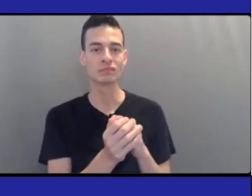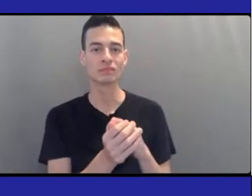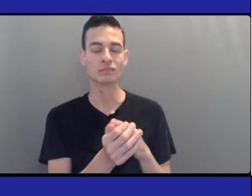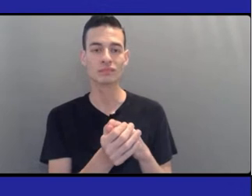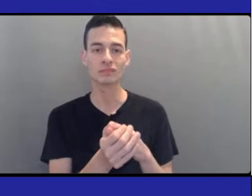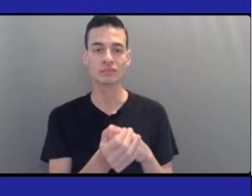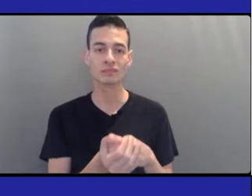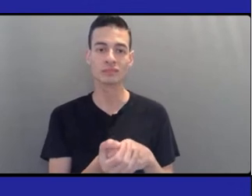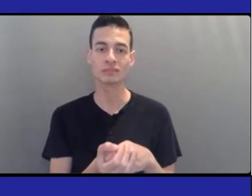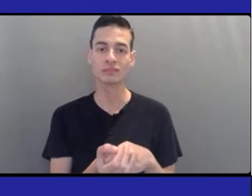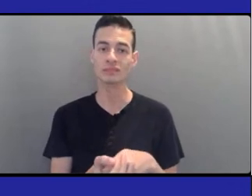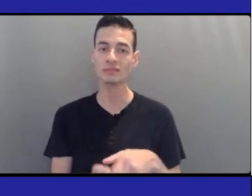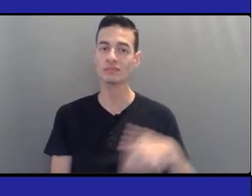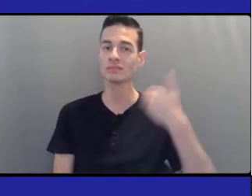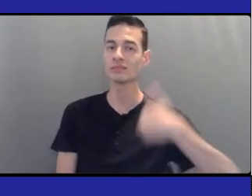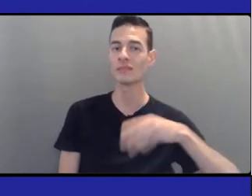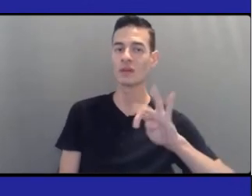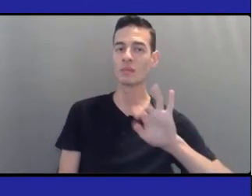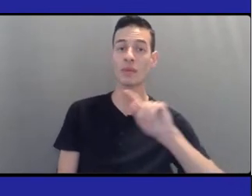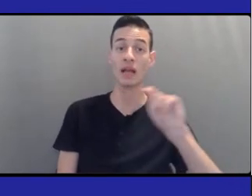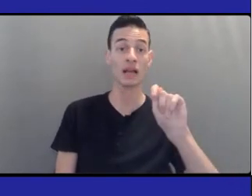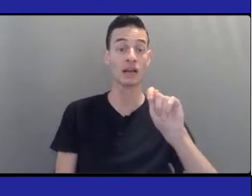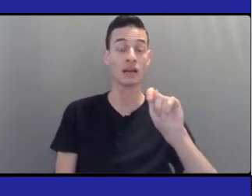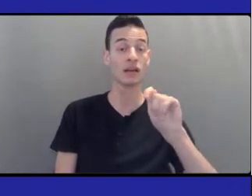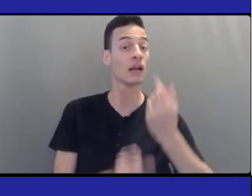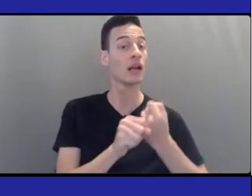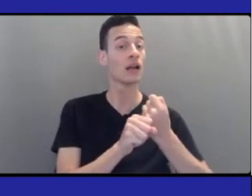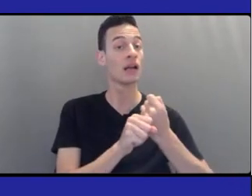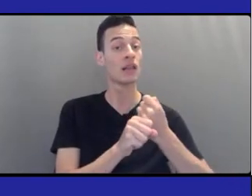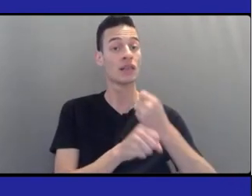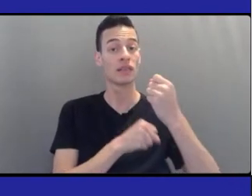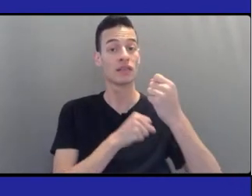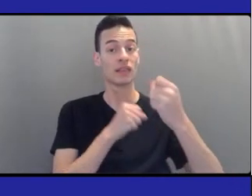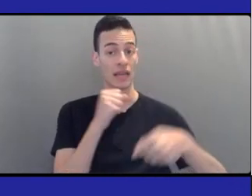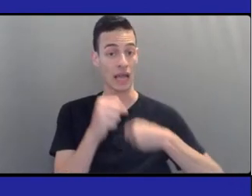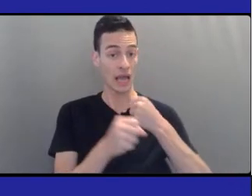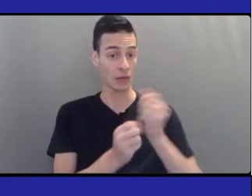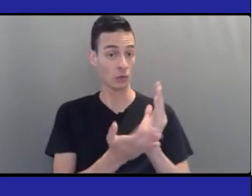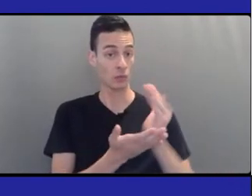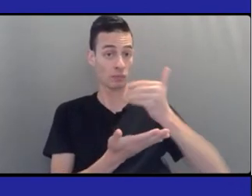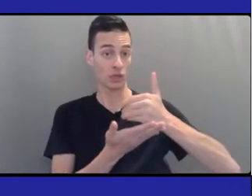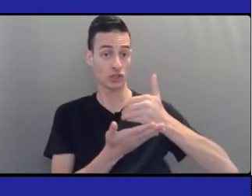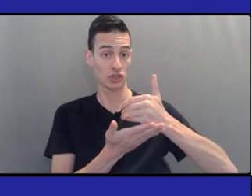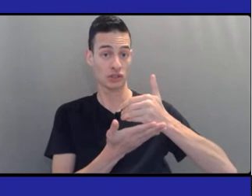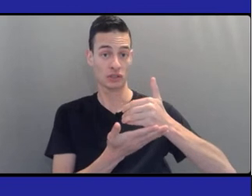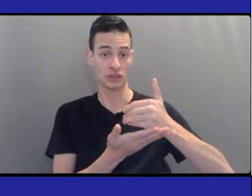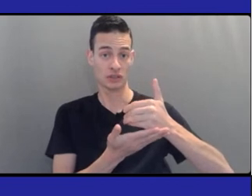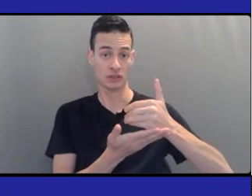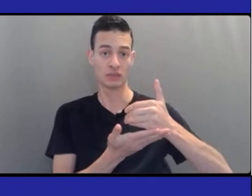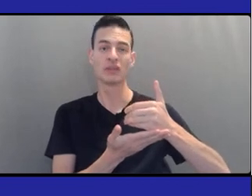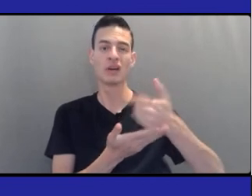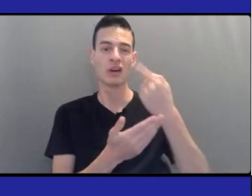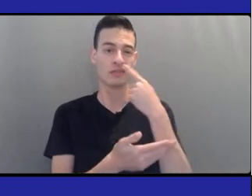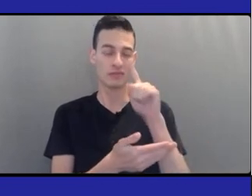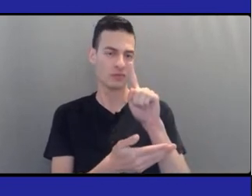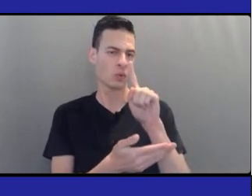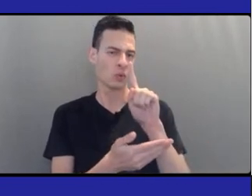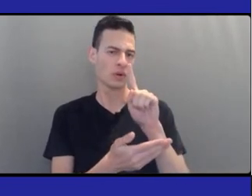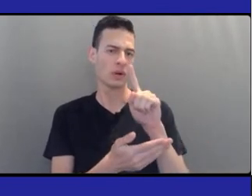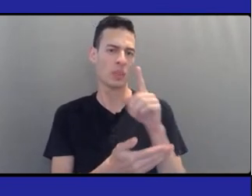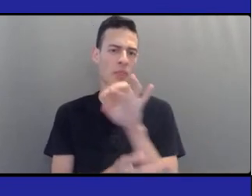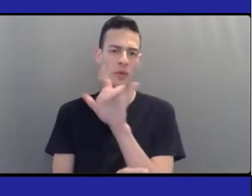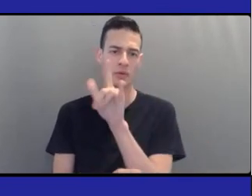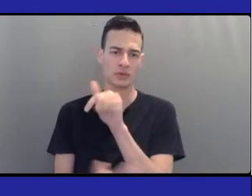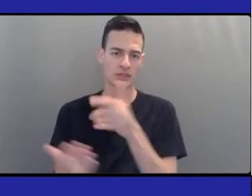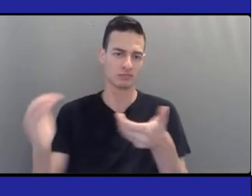The annual budget that's structured around the SUNY affiliation agreement annually is